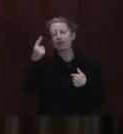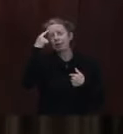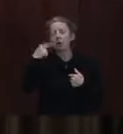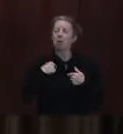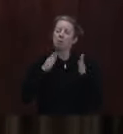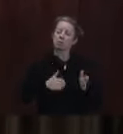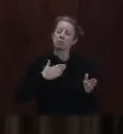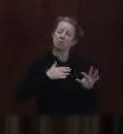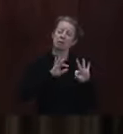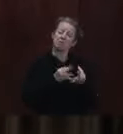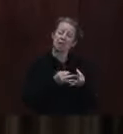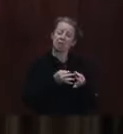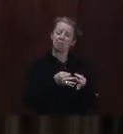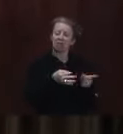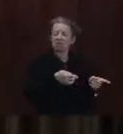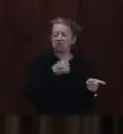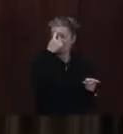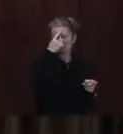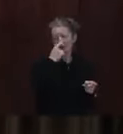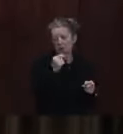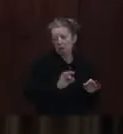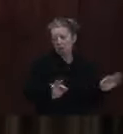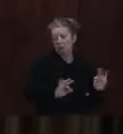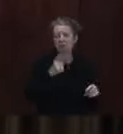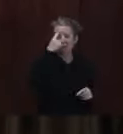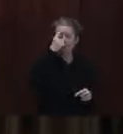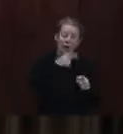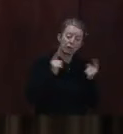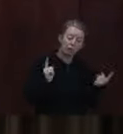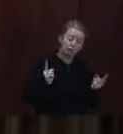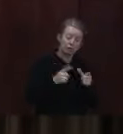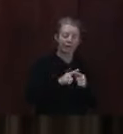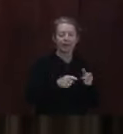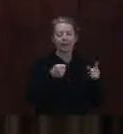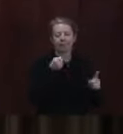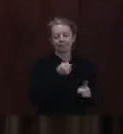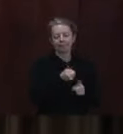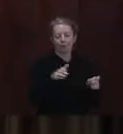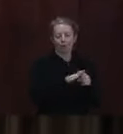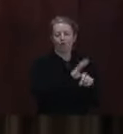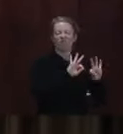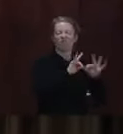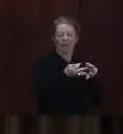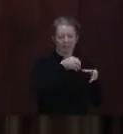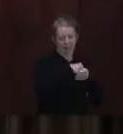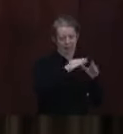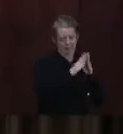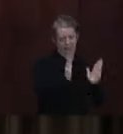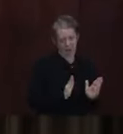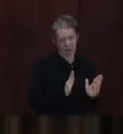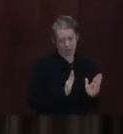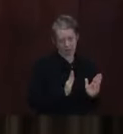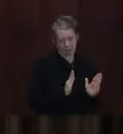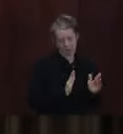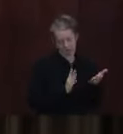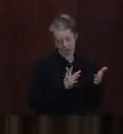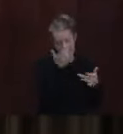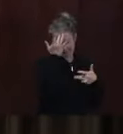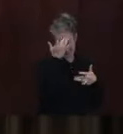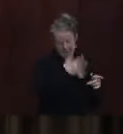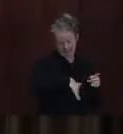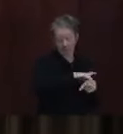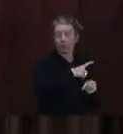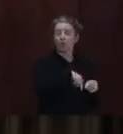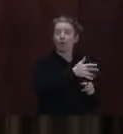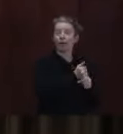allergies, and then the whole house or several members of the household then get infected, right? And so when they get tested, they get their